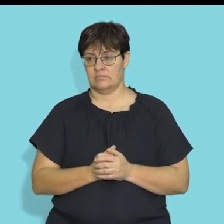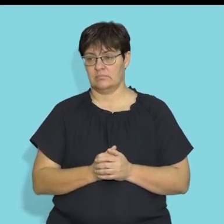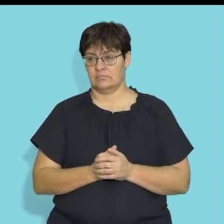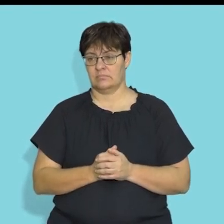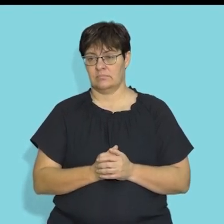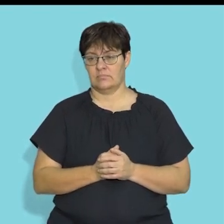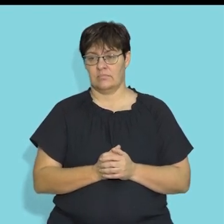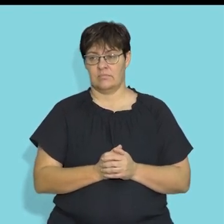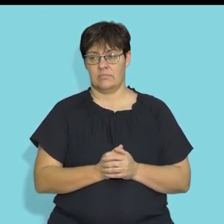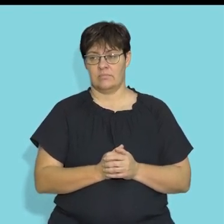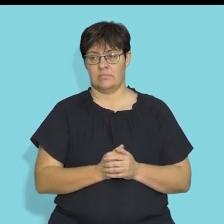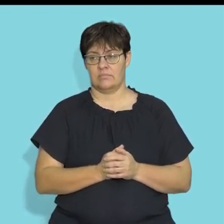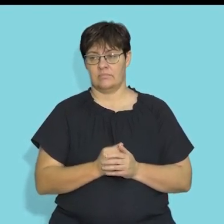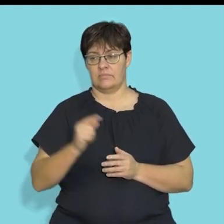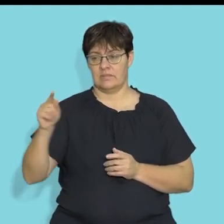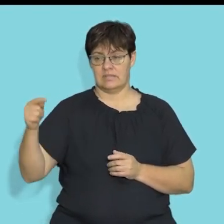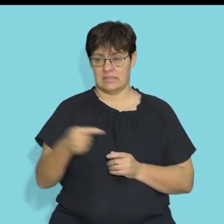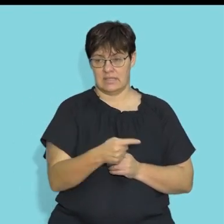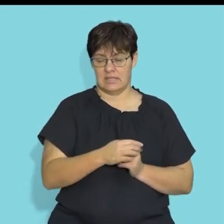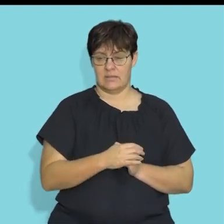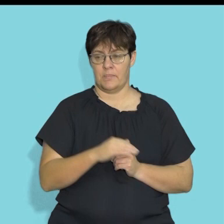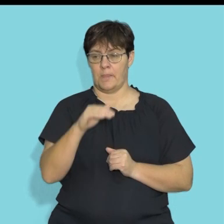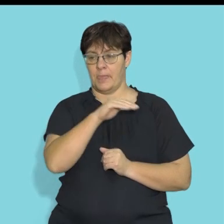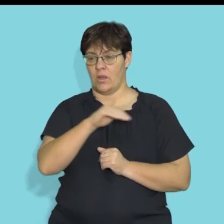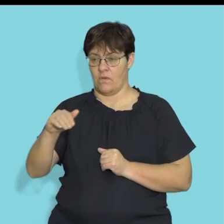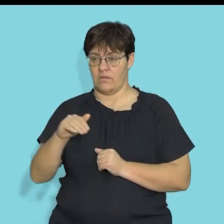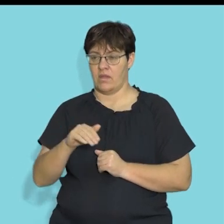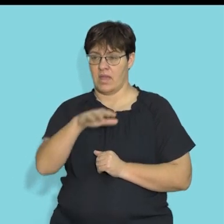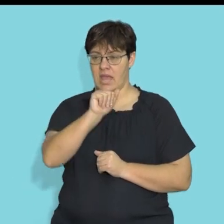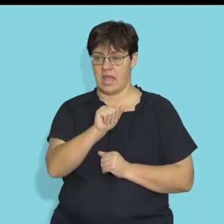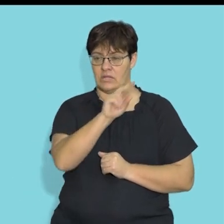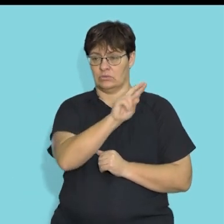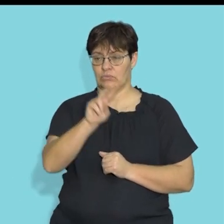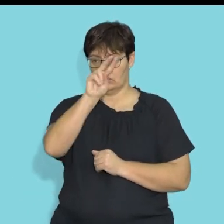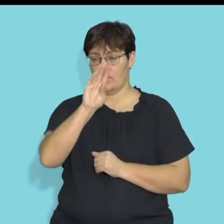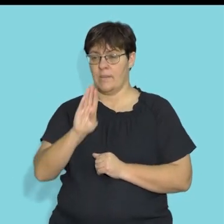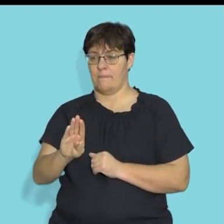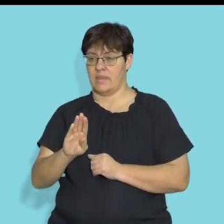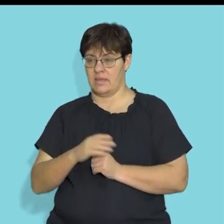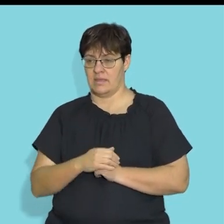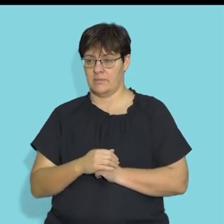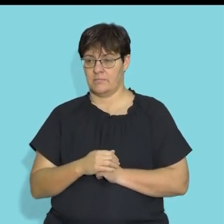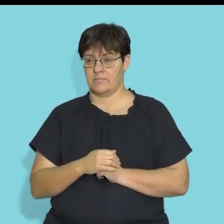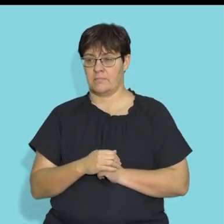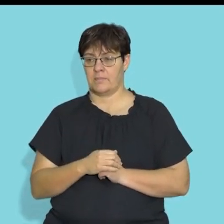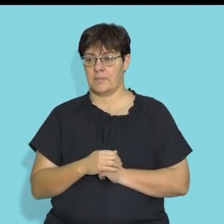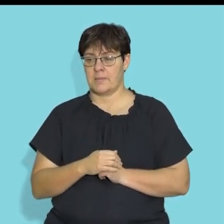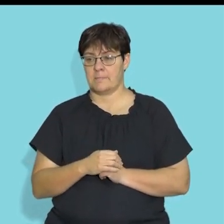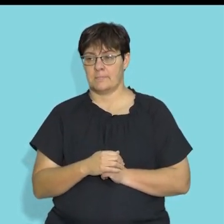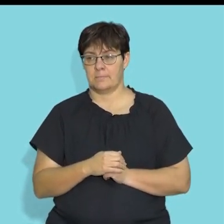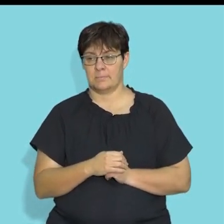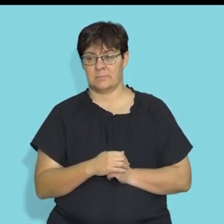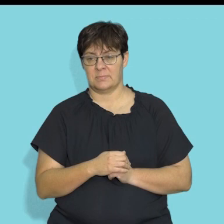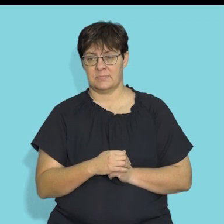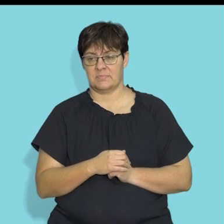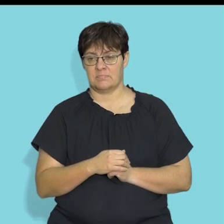into my expression, where I have C to the exponent of 1, A to the exponent of 2, B